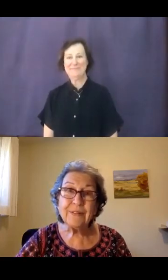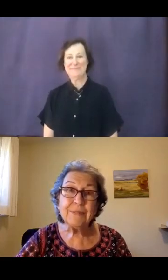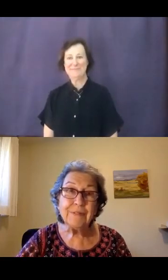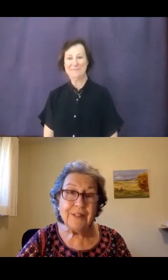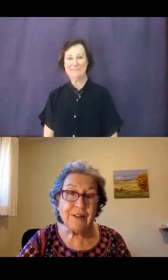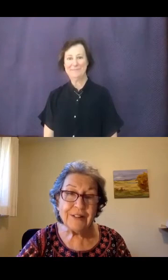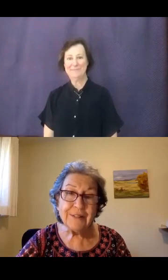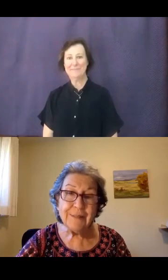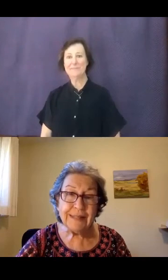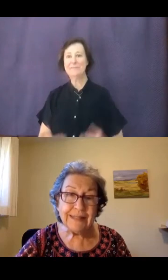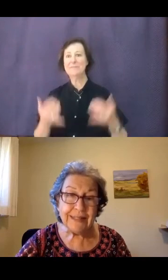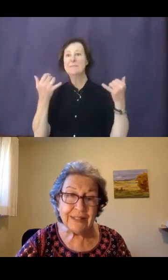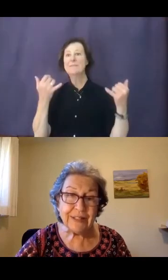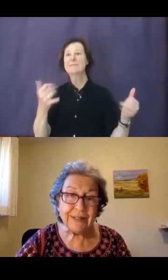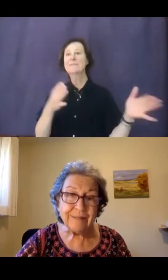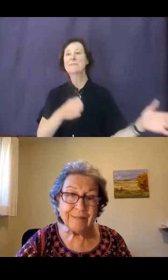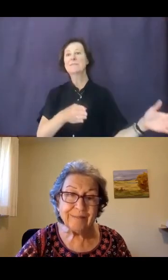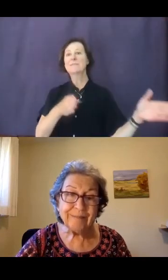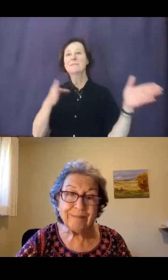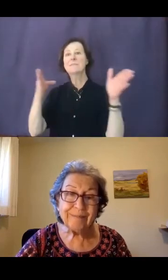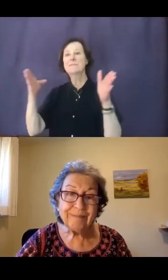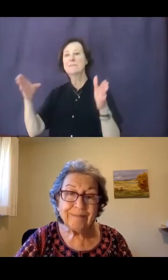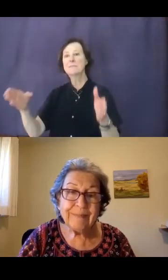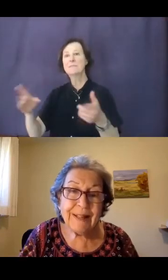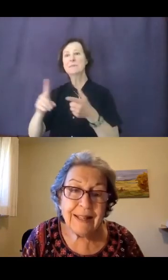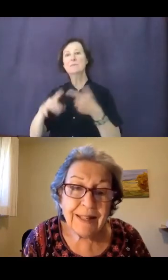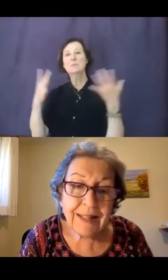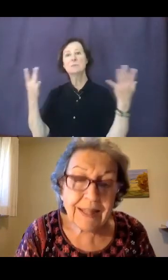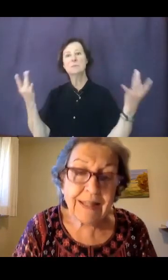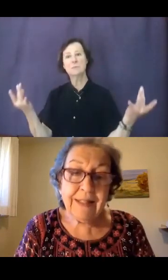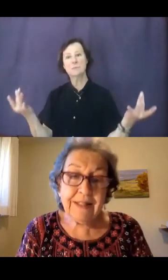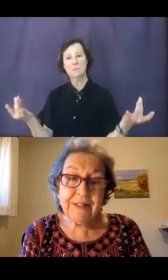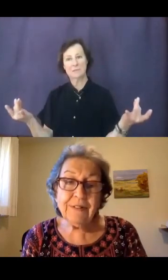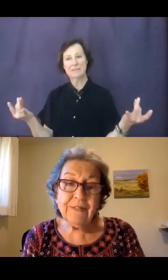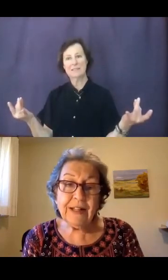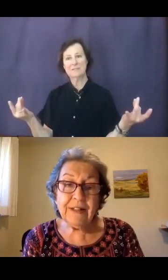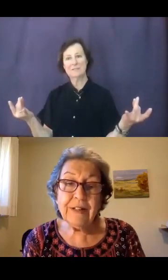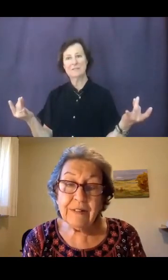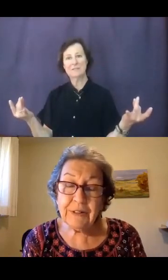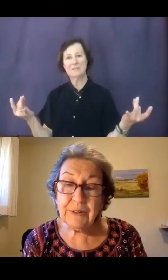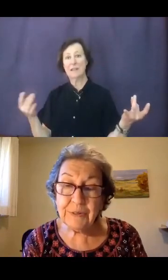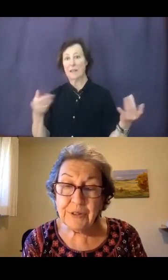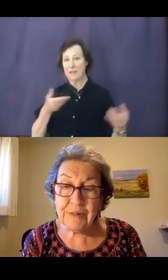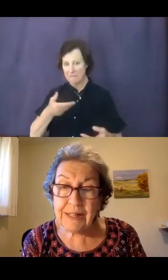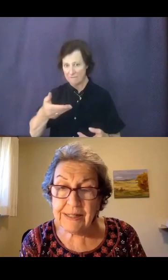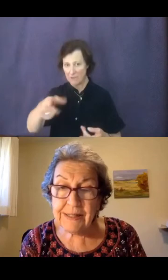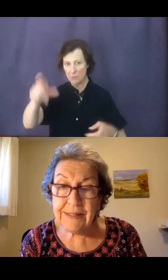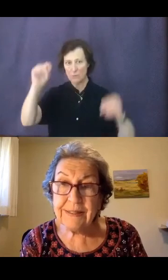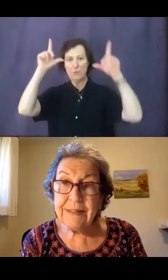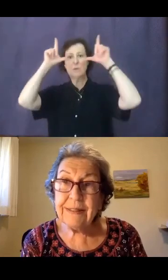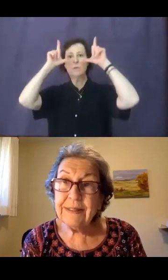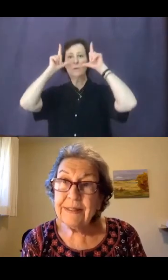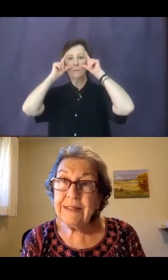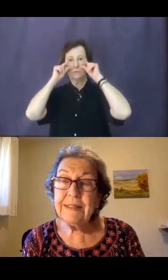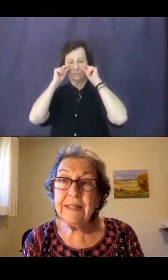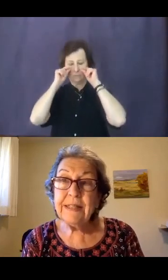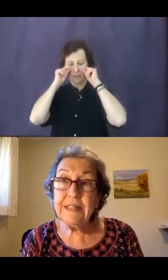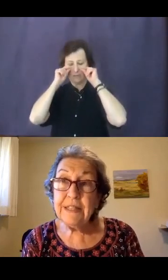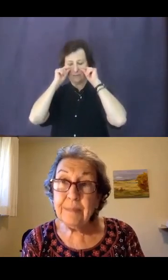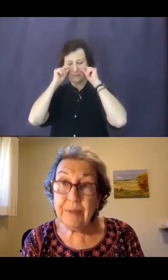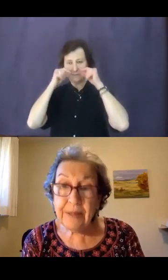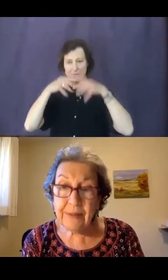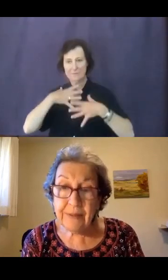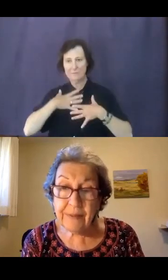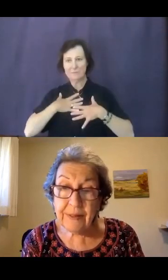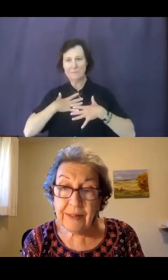So we're moving on to meditation. I'd like to invite you now to close your eyes, take a